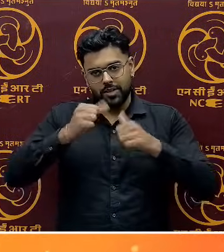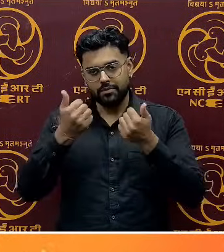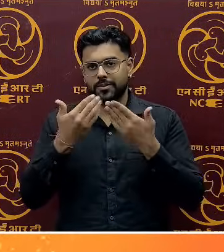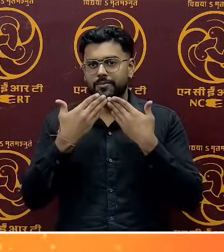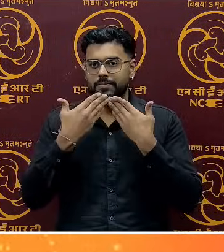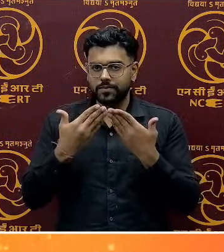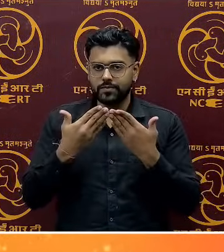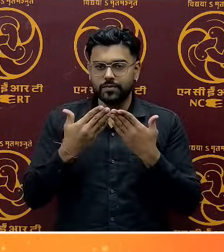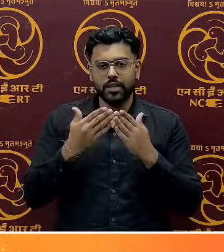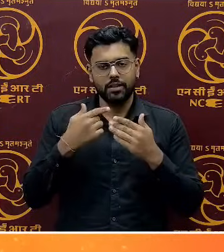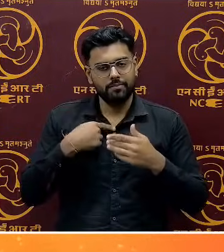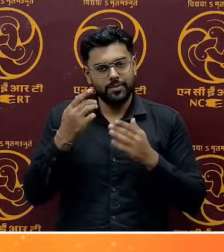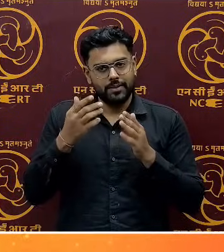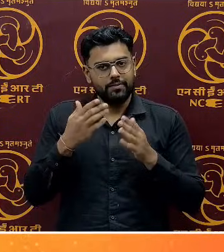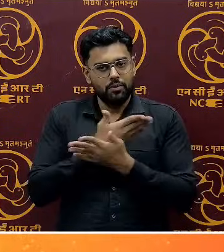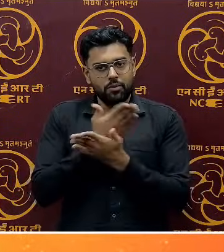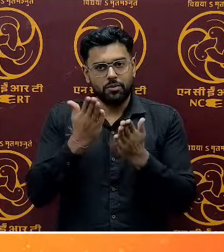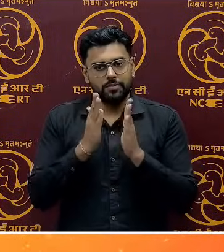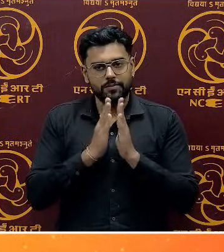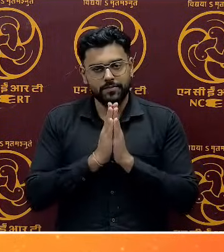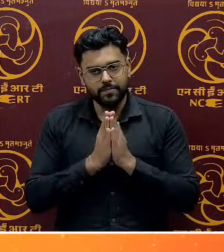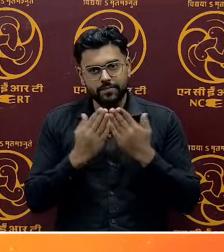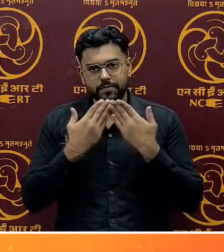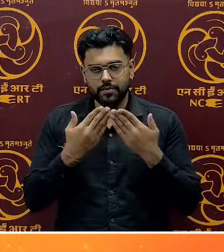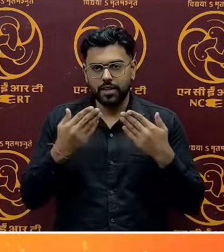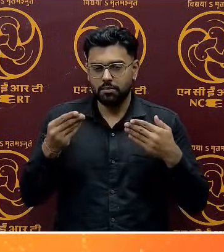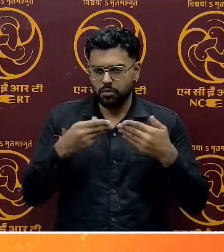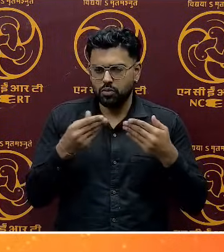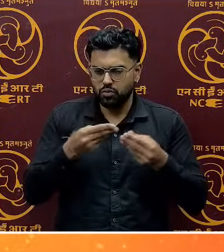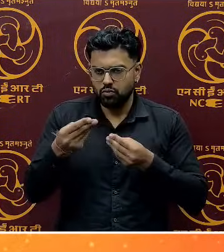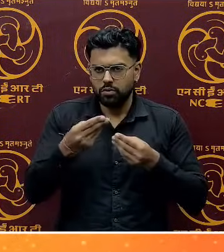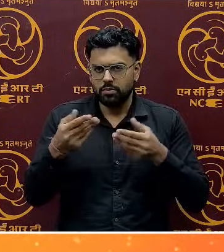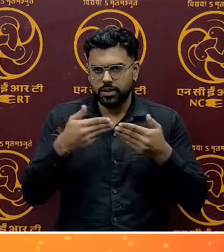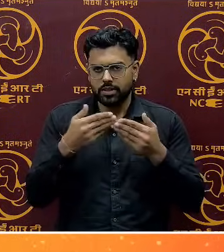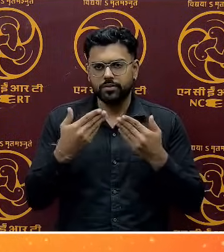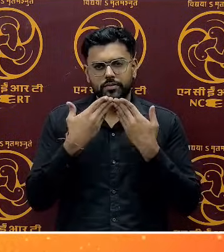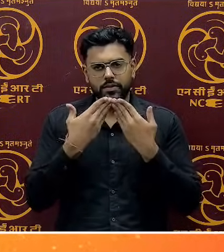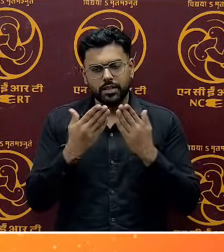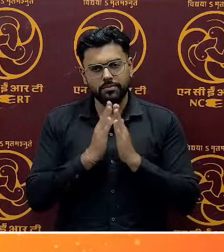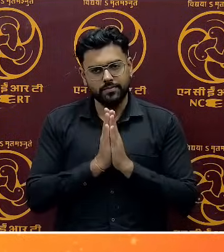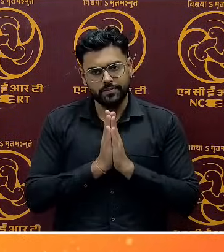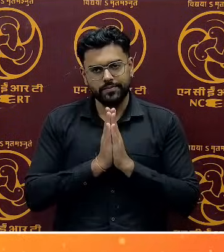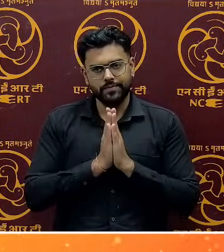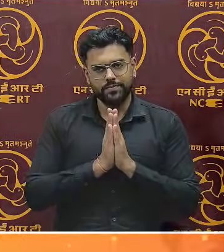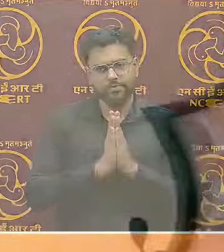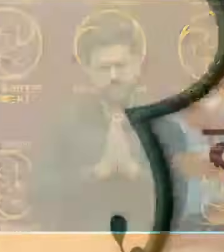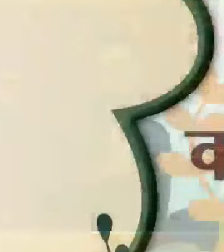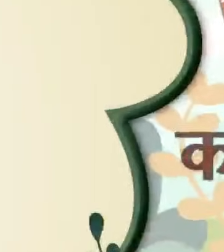a wrap. This is me, Harpreet Kaur, leaving you, but I'll join you soon. Namaskar.